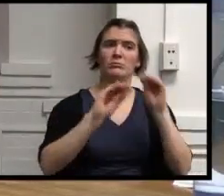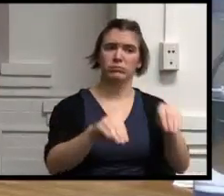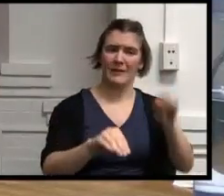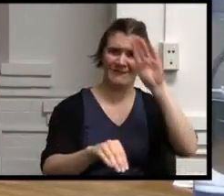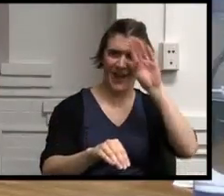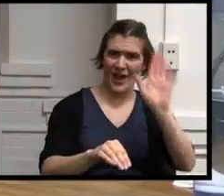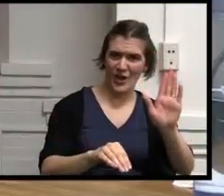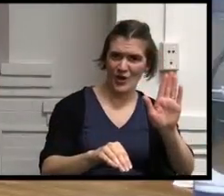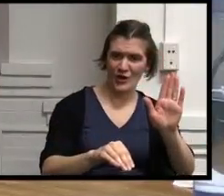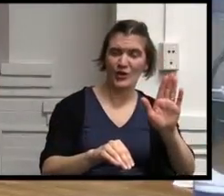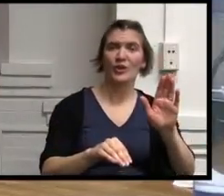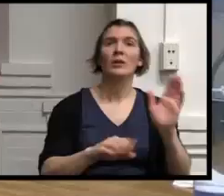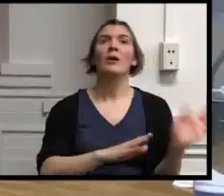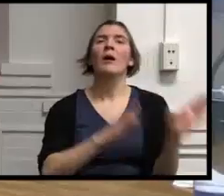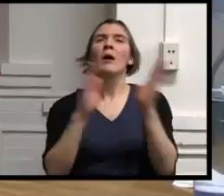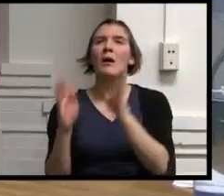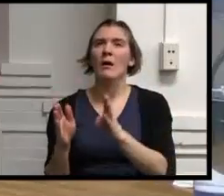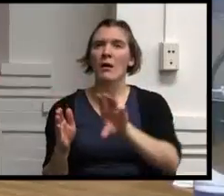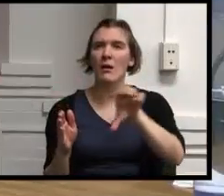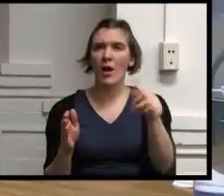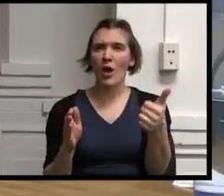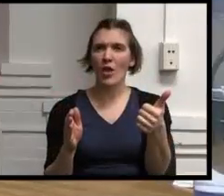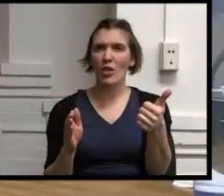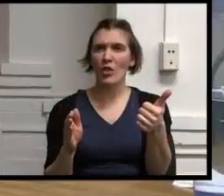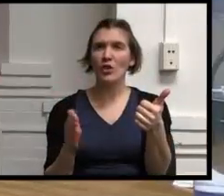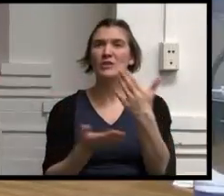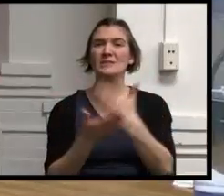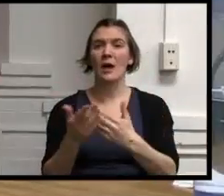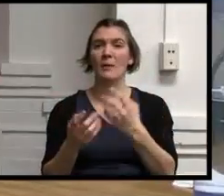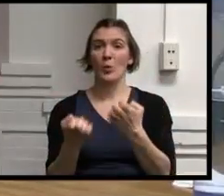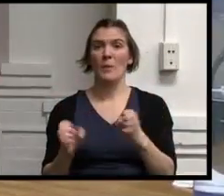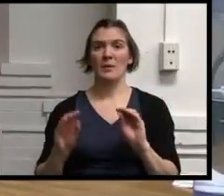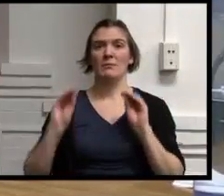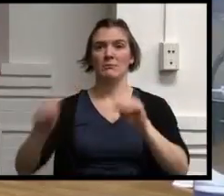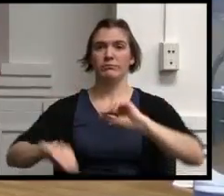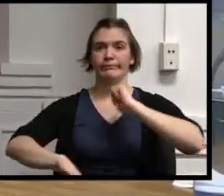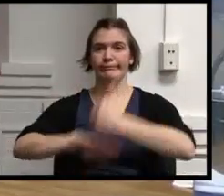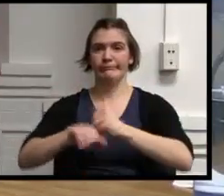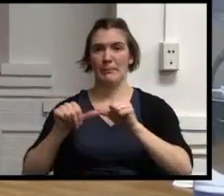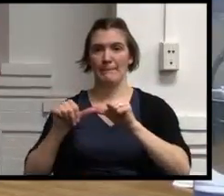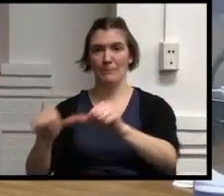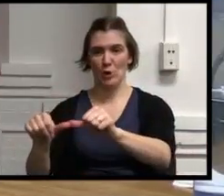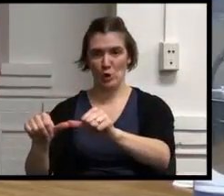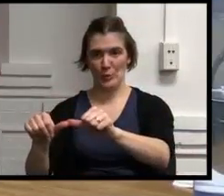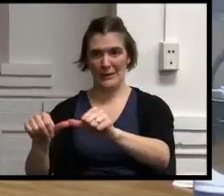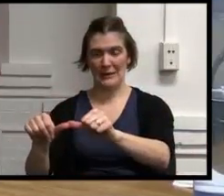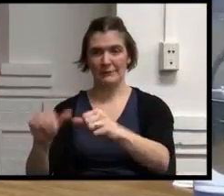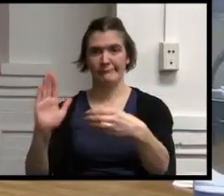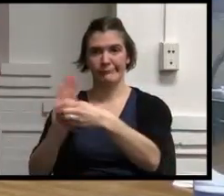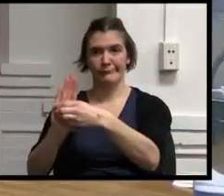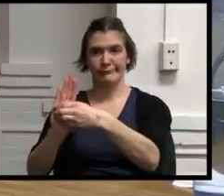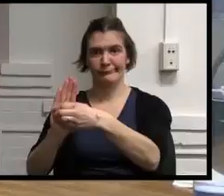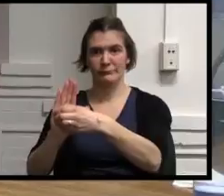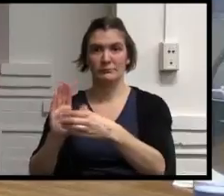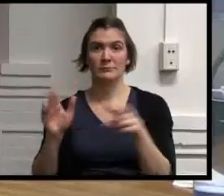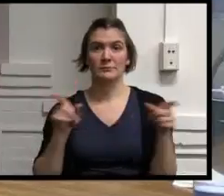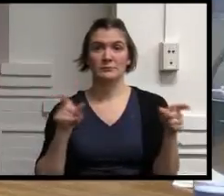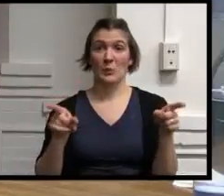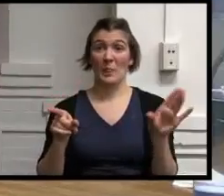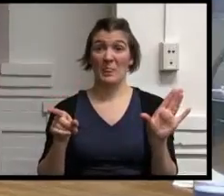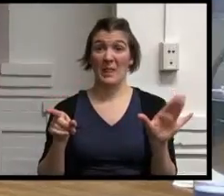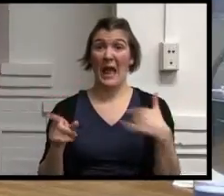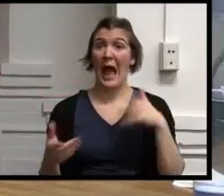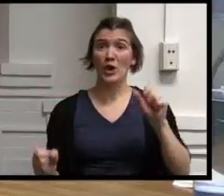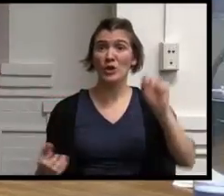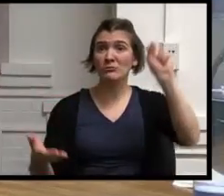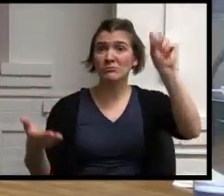station, and part of it is fixed equipment and part of the facility. So I can